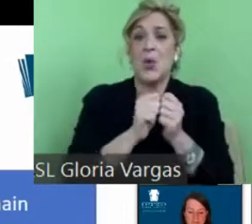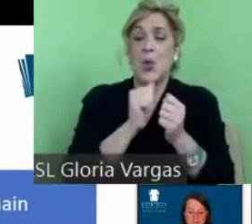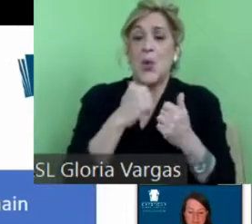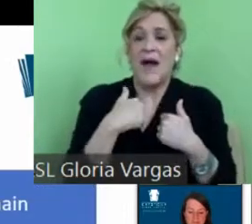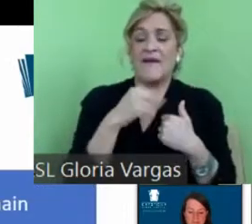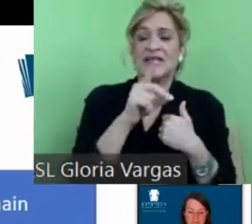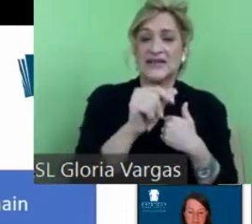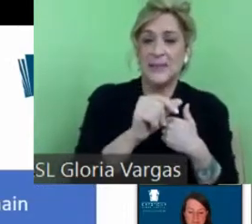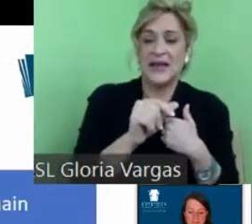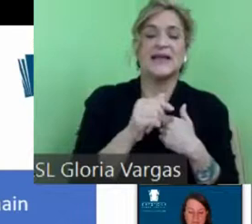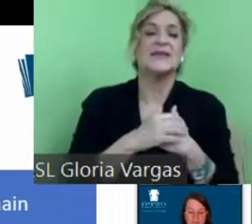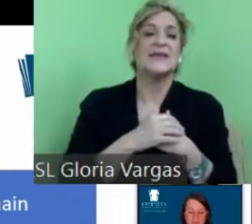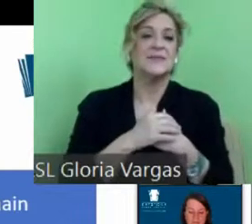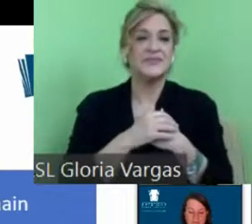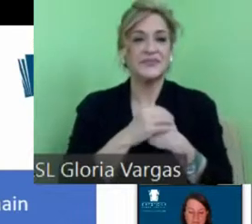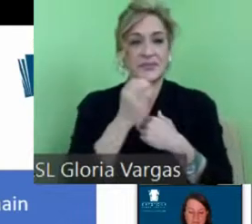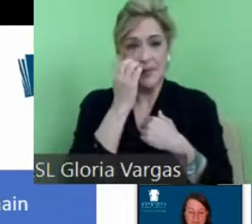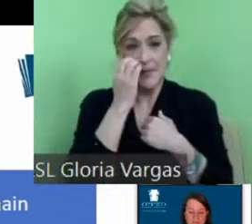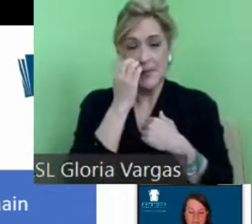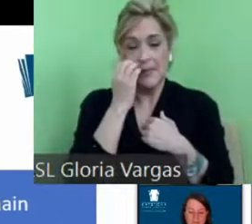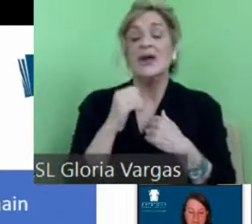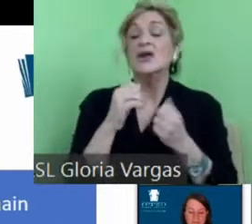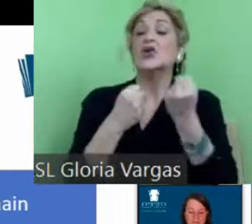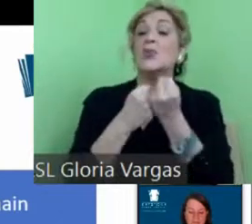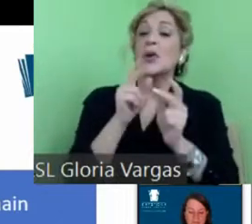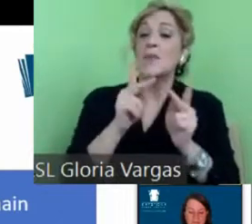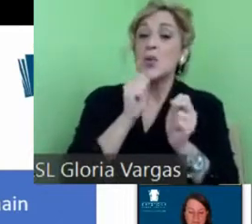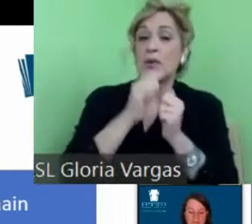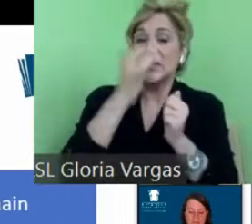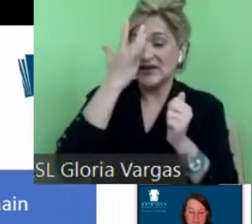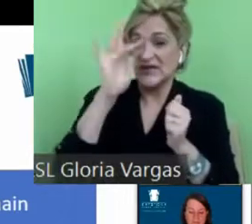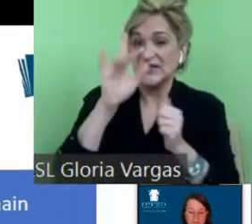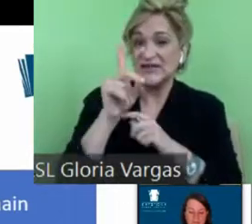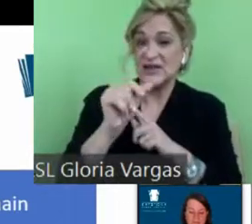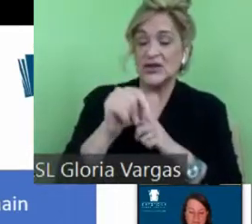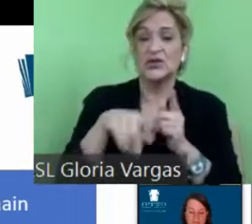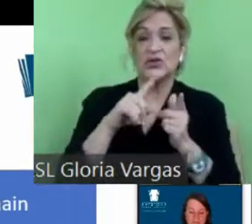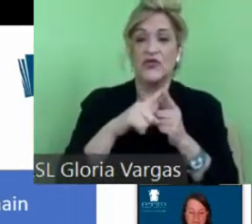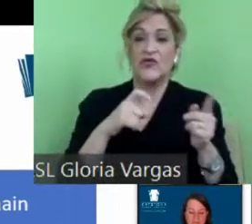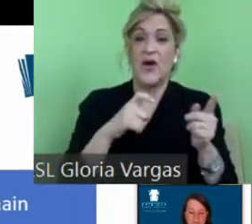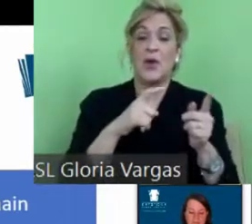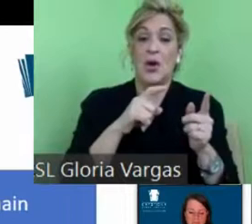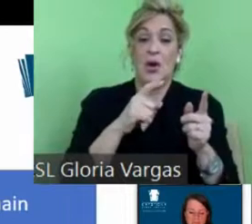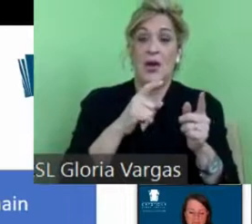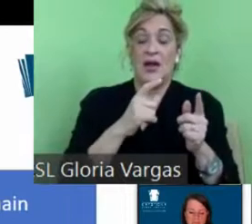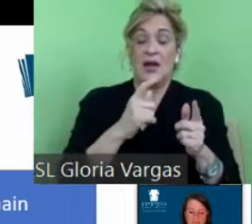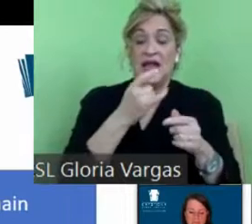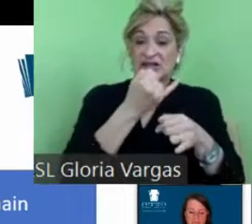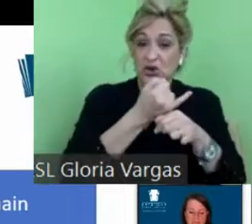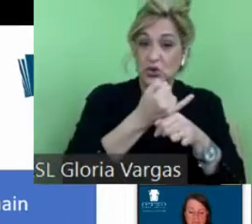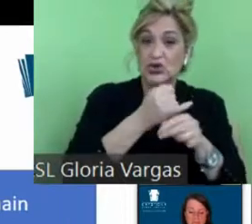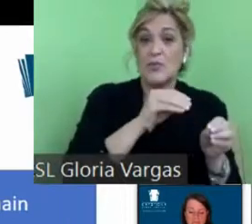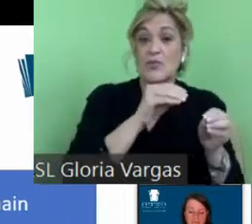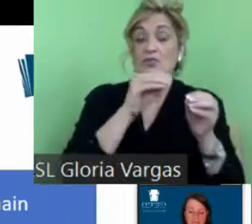slide, please. Supporting persons with intellectual disabilities to move from residential institutions to